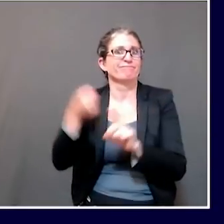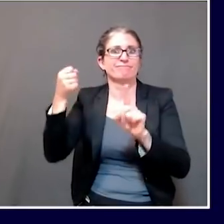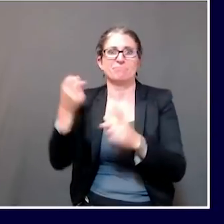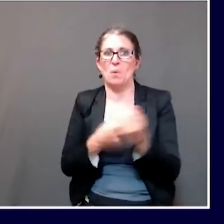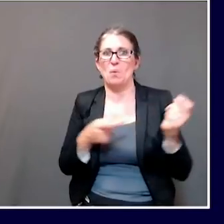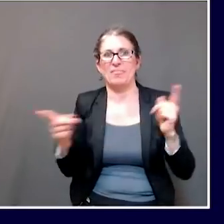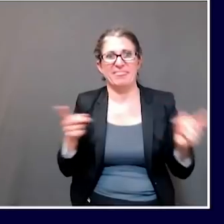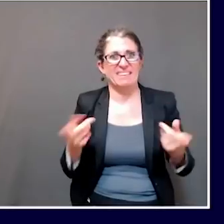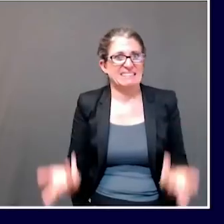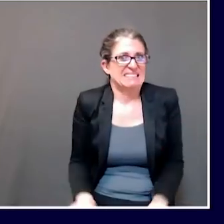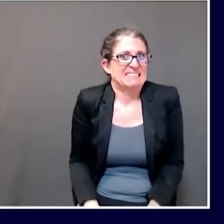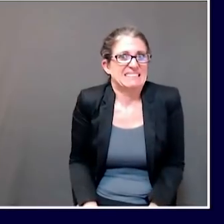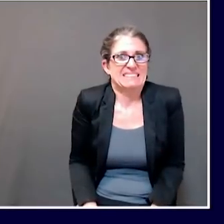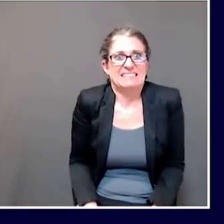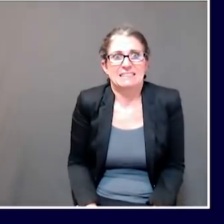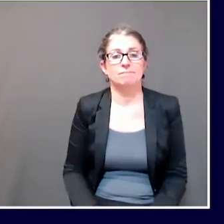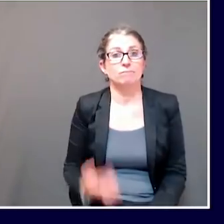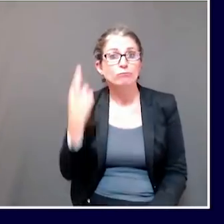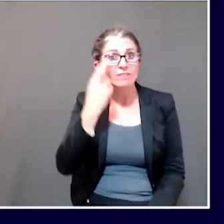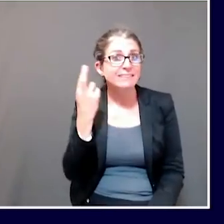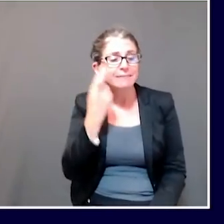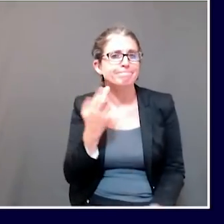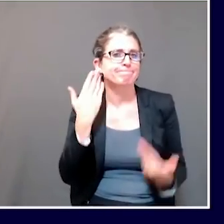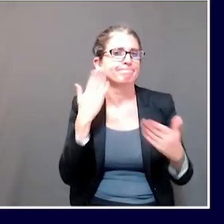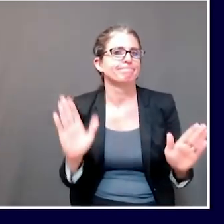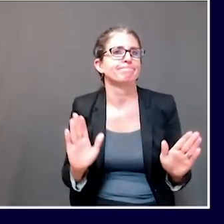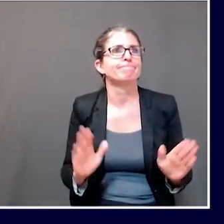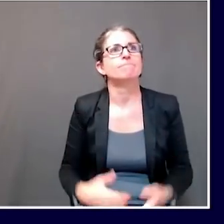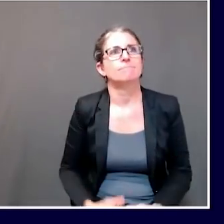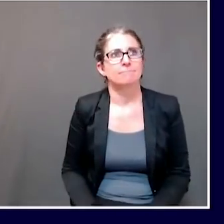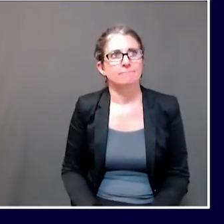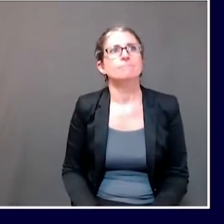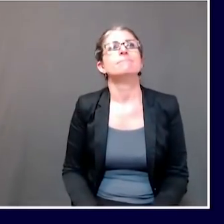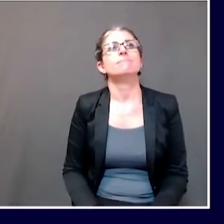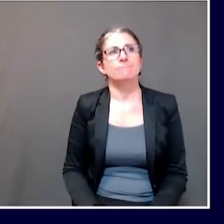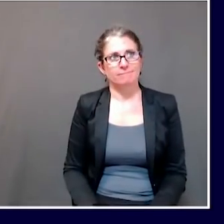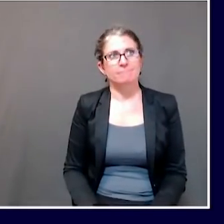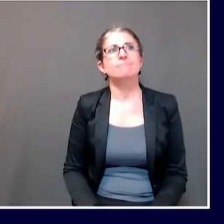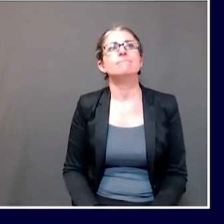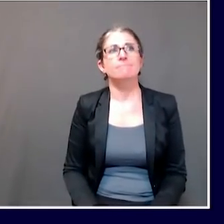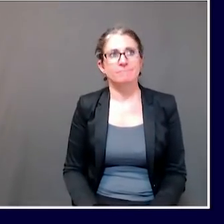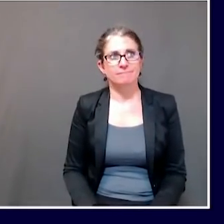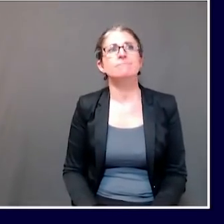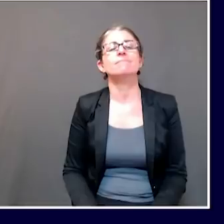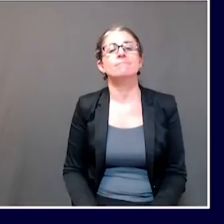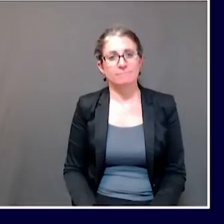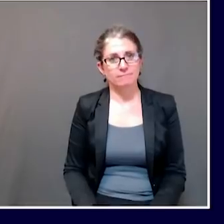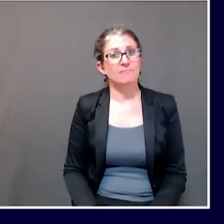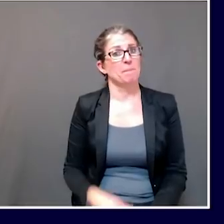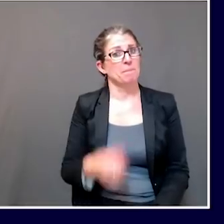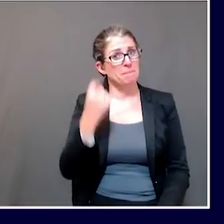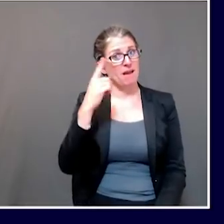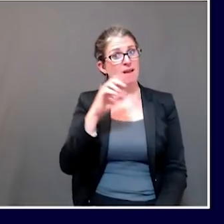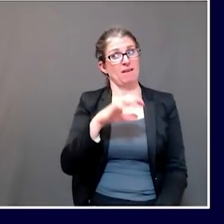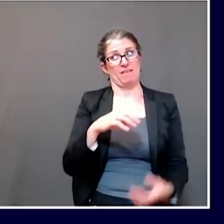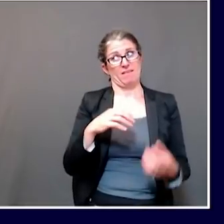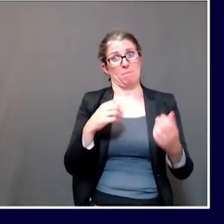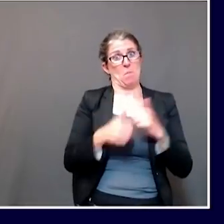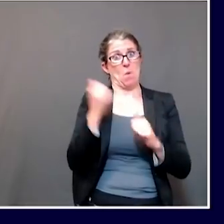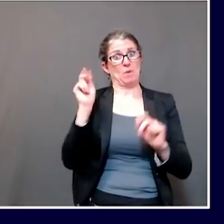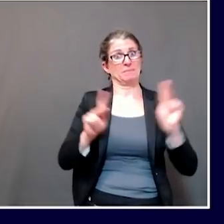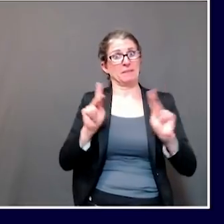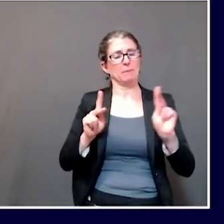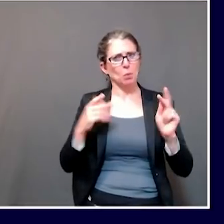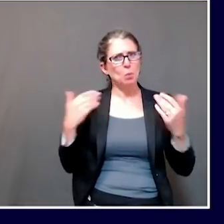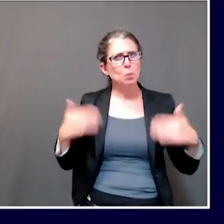some instances, there have also been folks that have been able to get their test results back quickly. I say that not because I want to try to justify what's